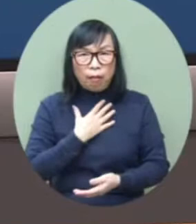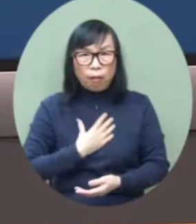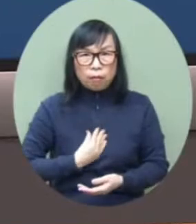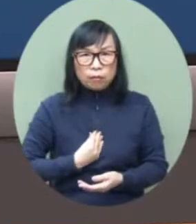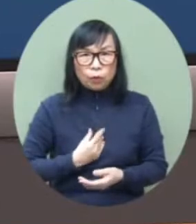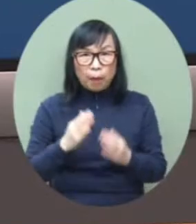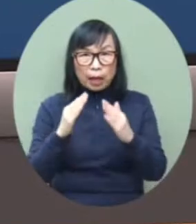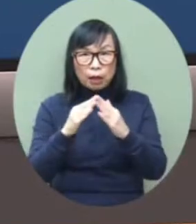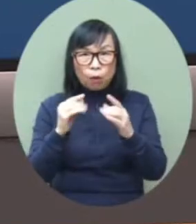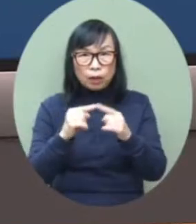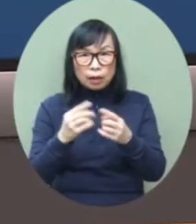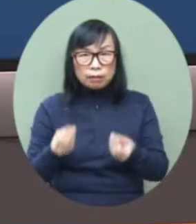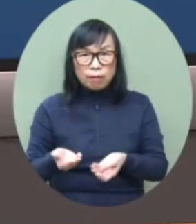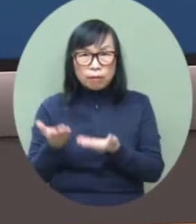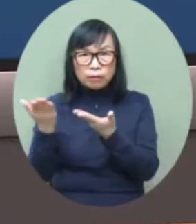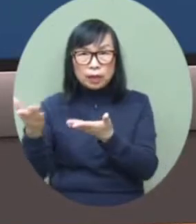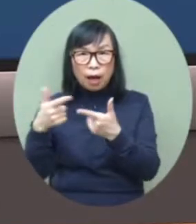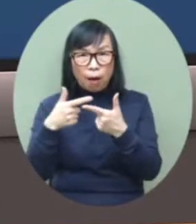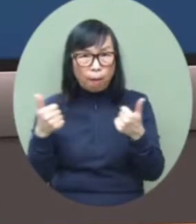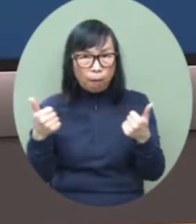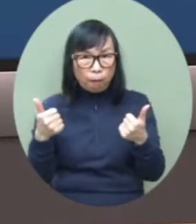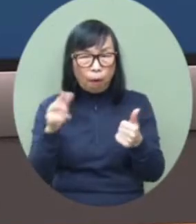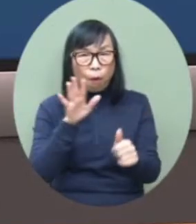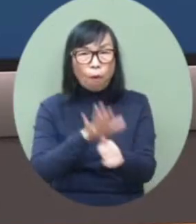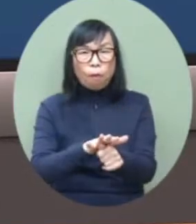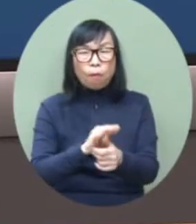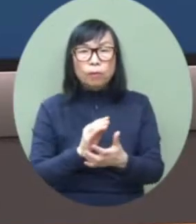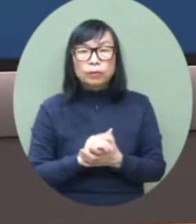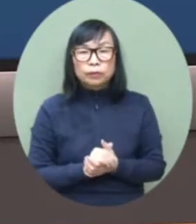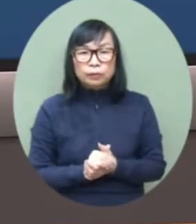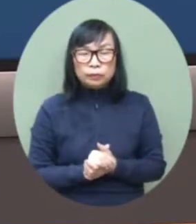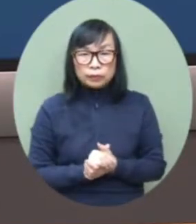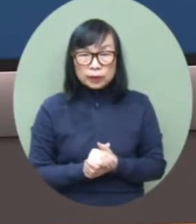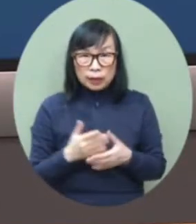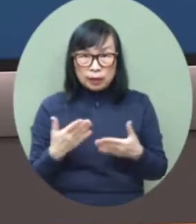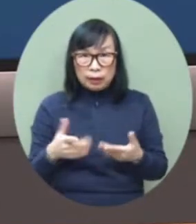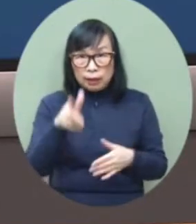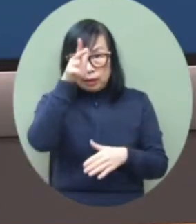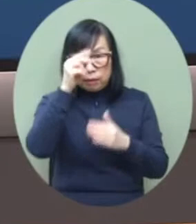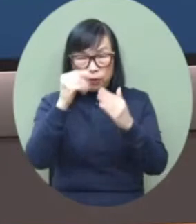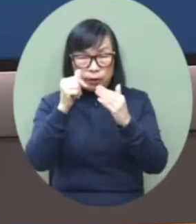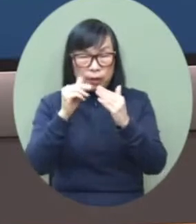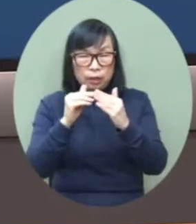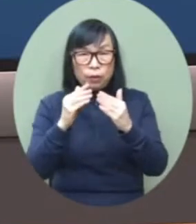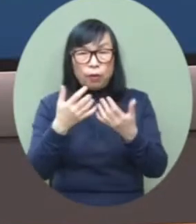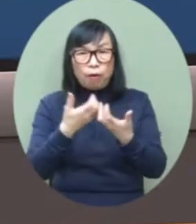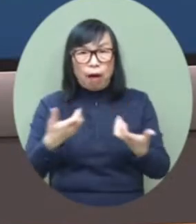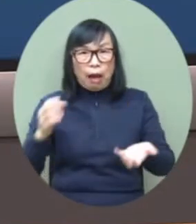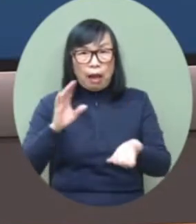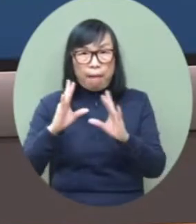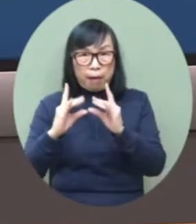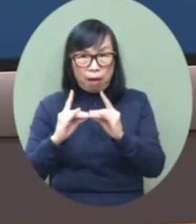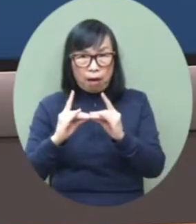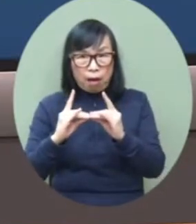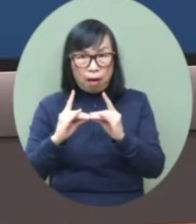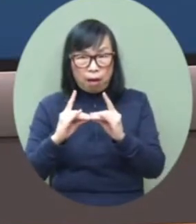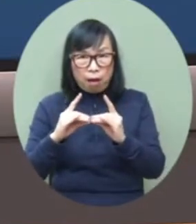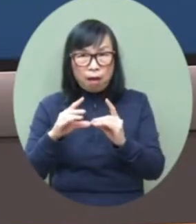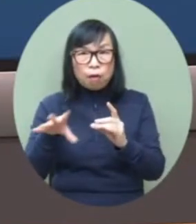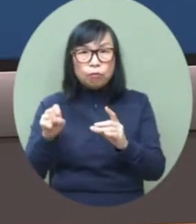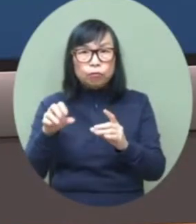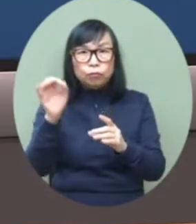expresses regret and condolences to the deceased patients, and we will provide assistance to the affected families. The public